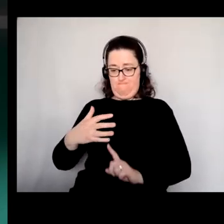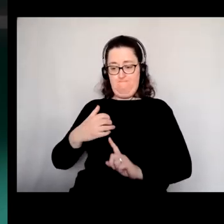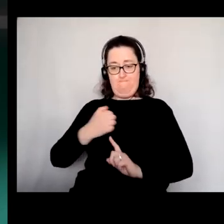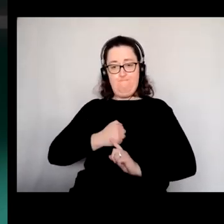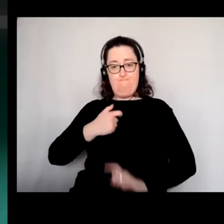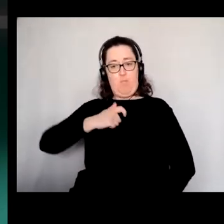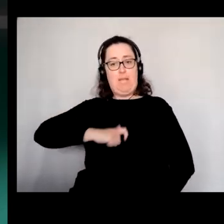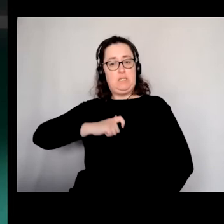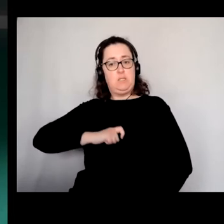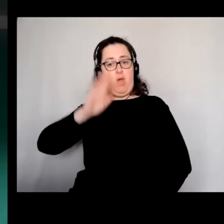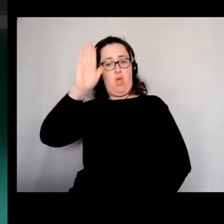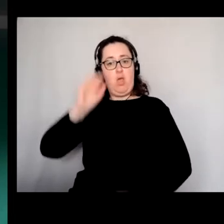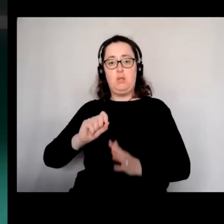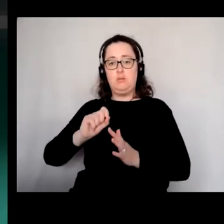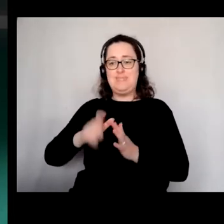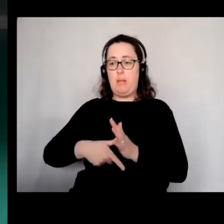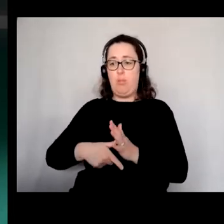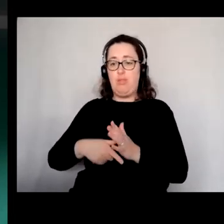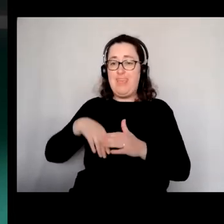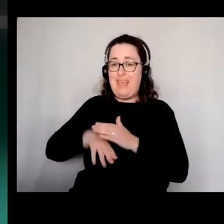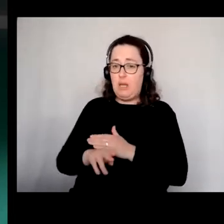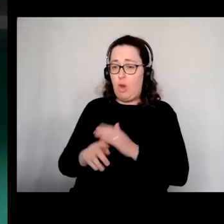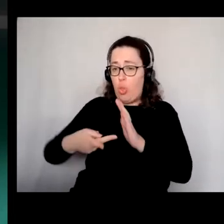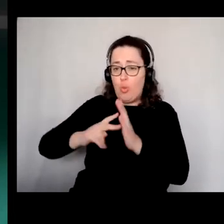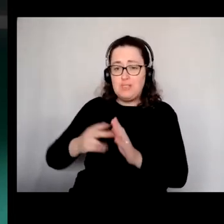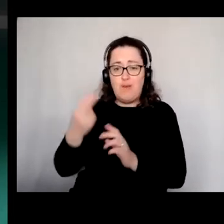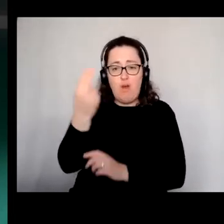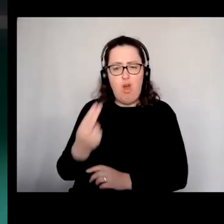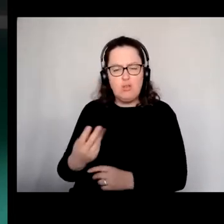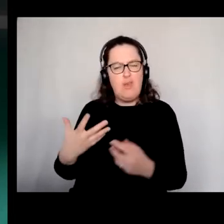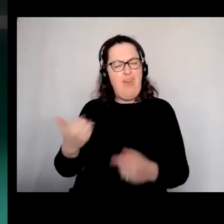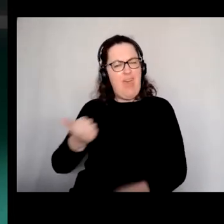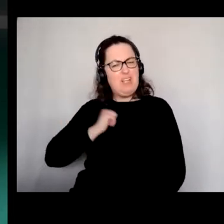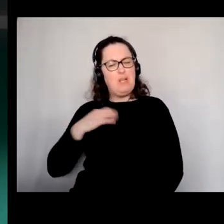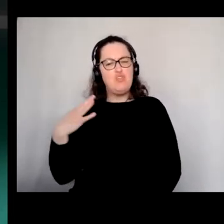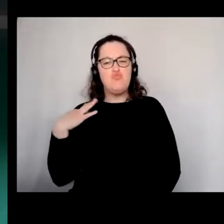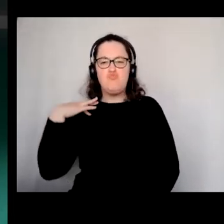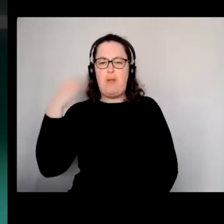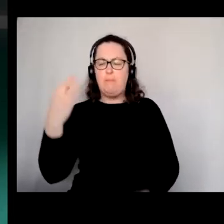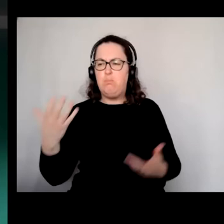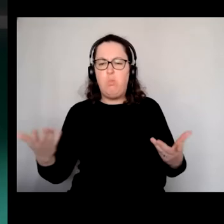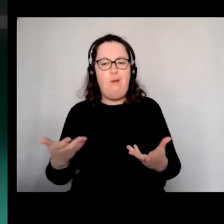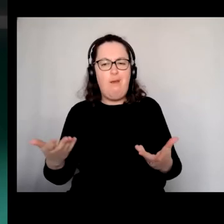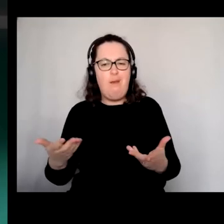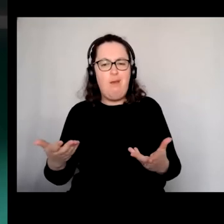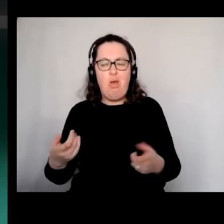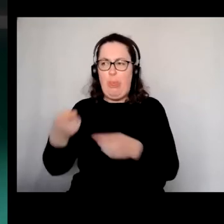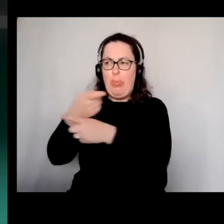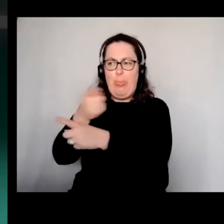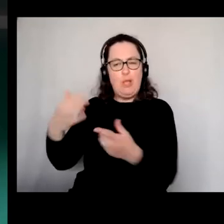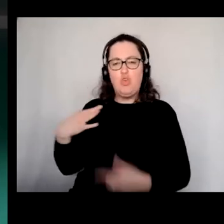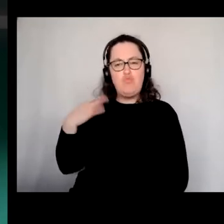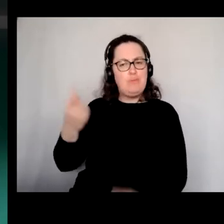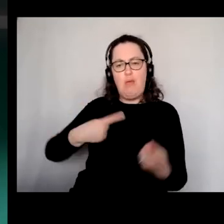as being disabled within arts organizations, how can we expect to be represented? It's like, they aren't representative of